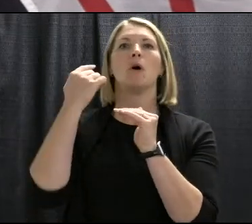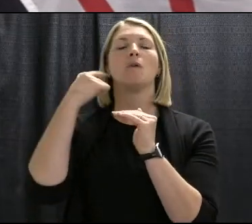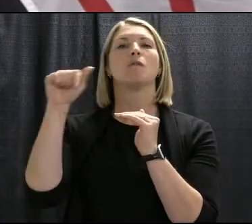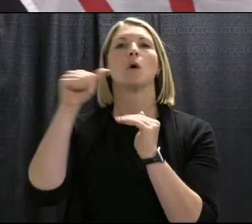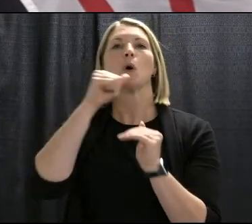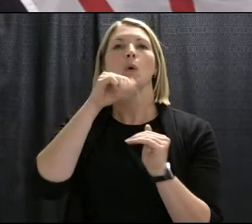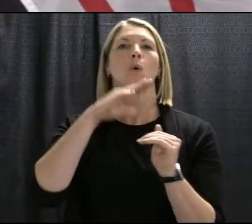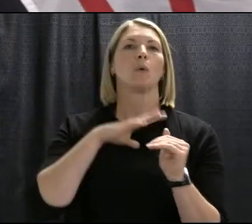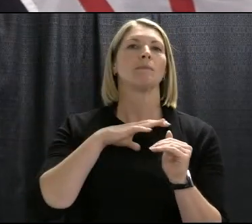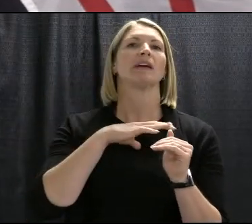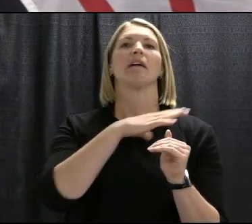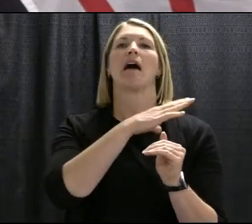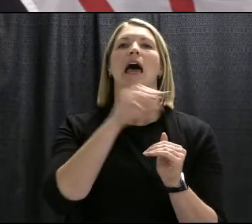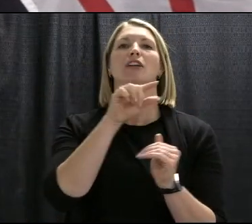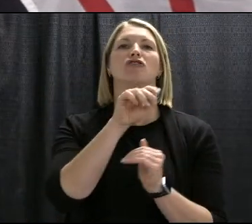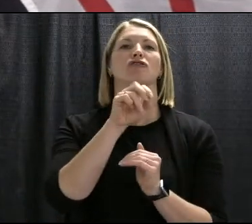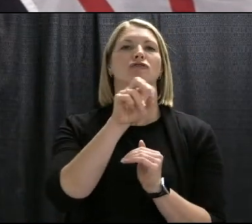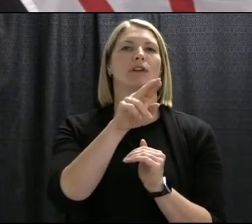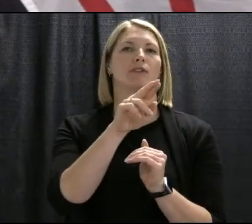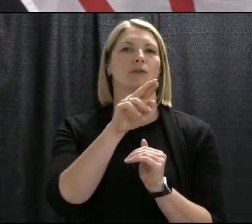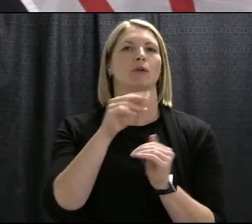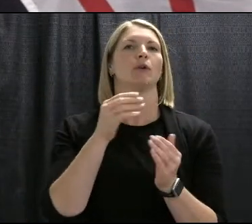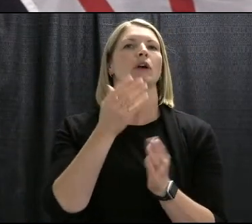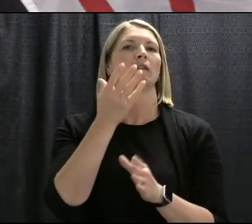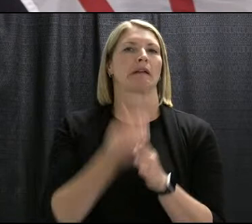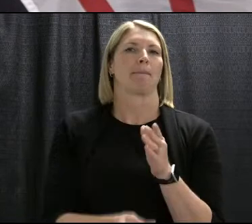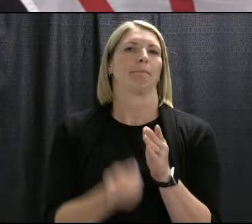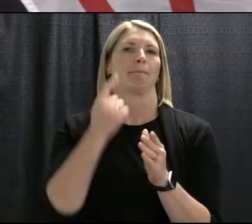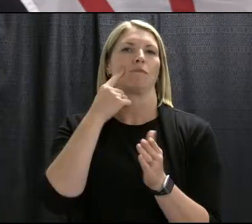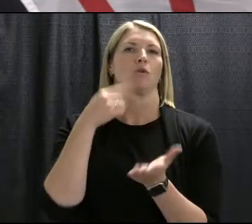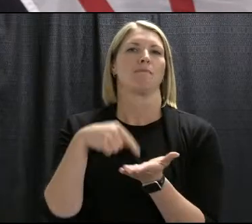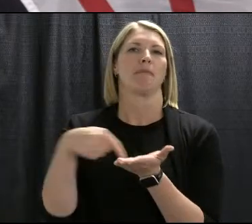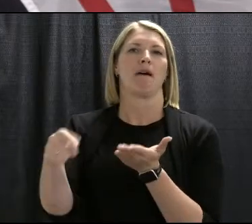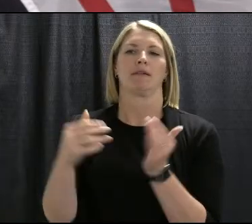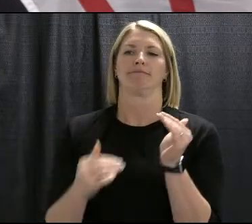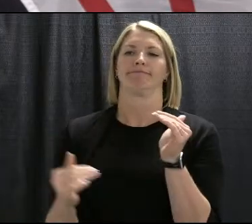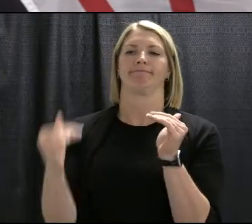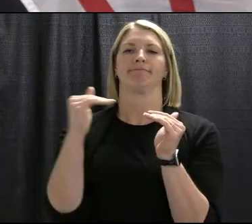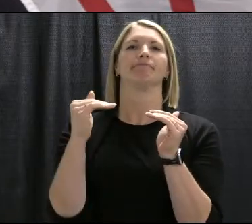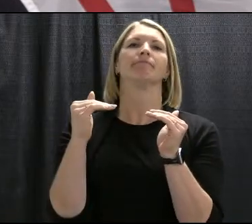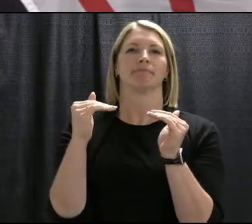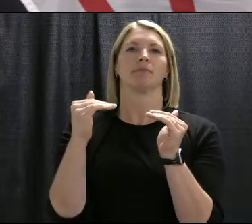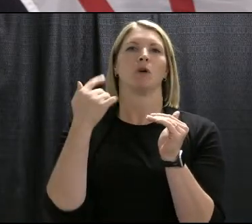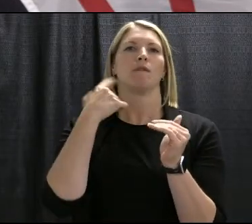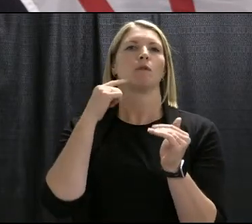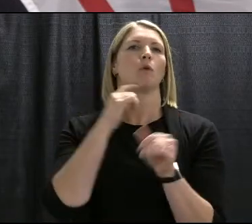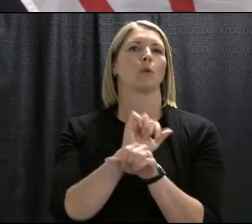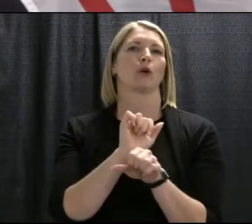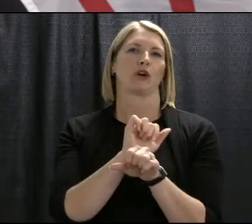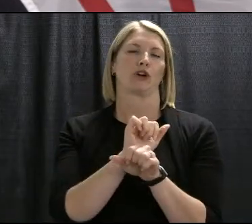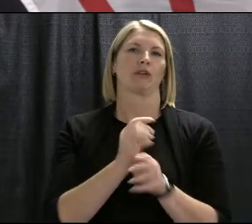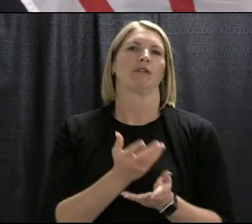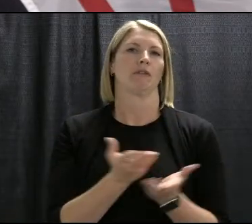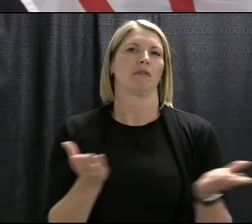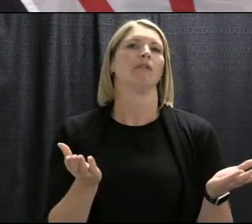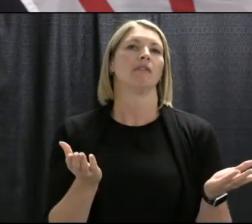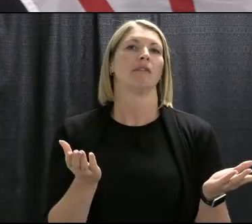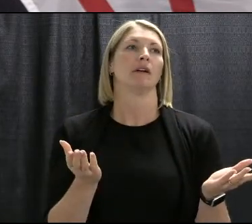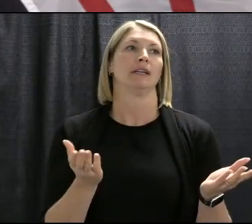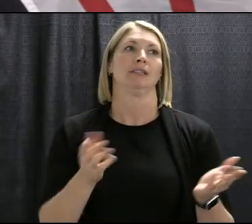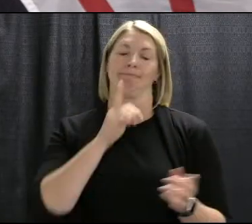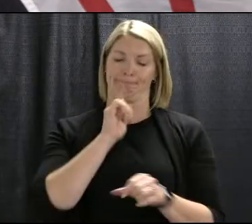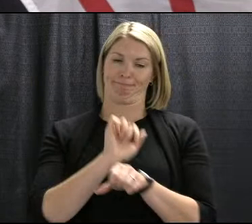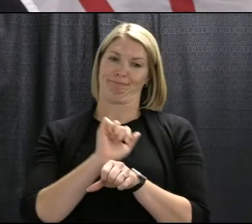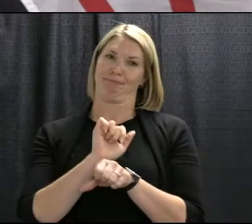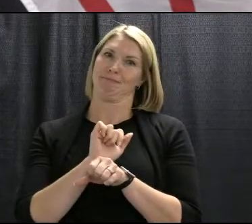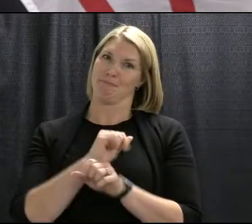the gender wage gap and reduce inequities in the workplace. This is certainly a positive step forward for